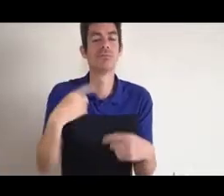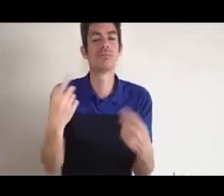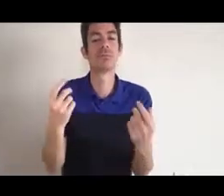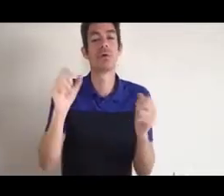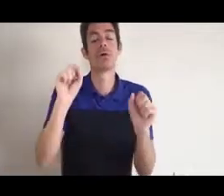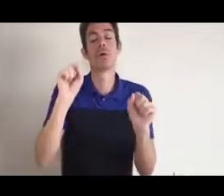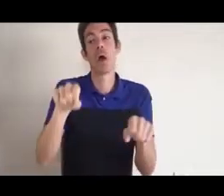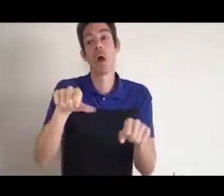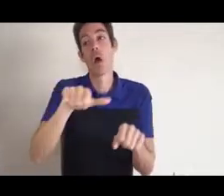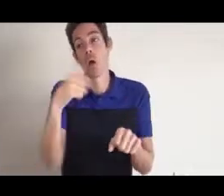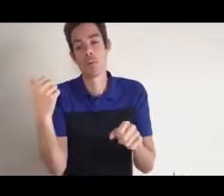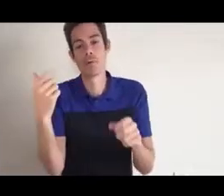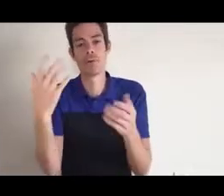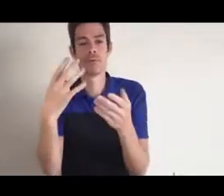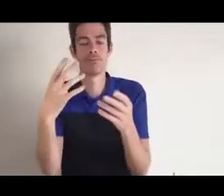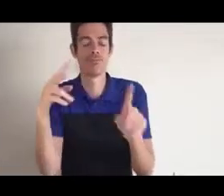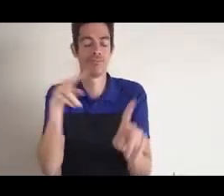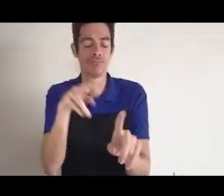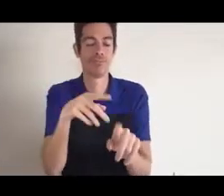topicalization.